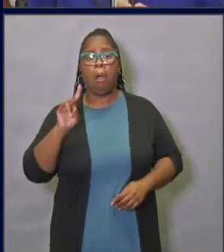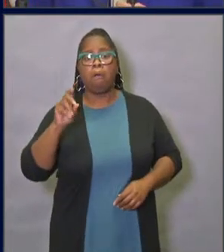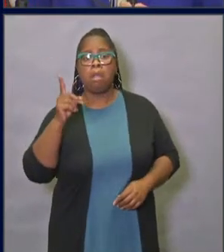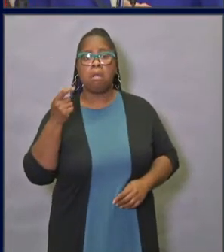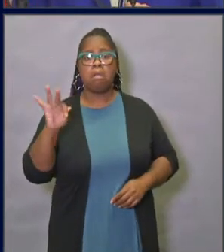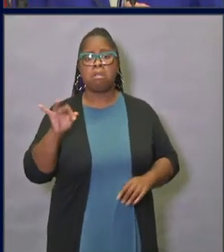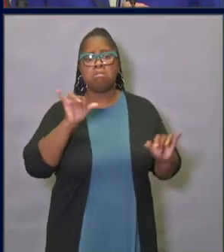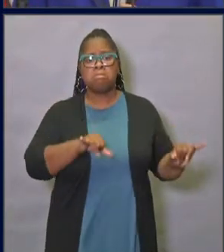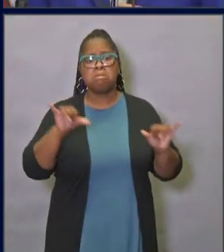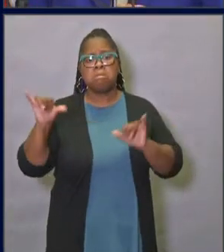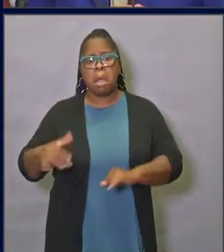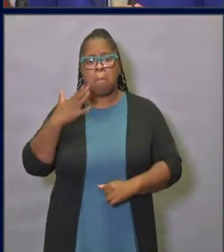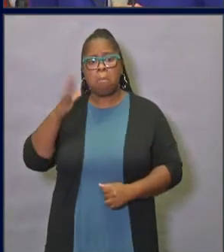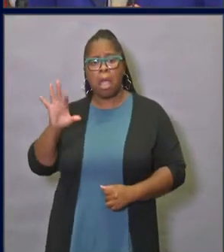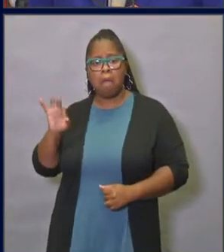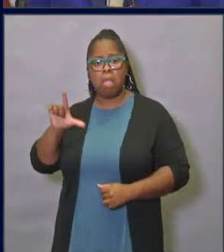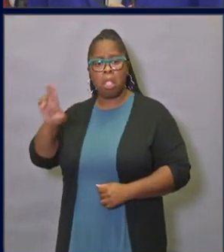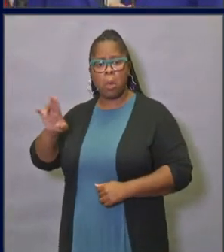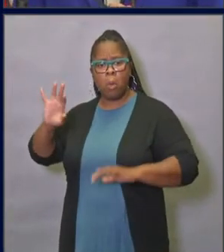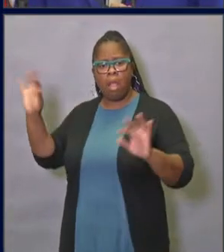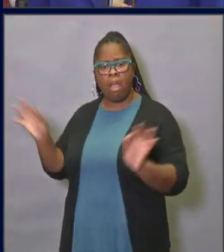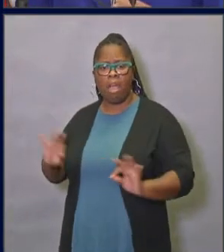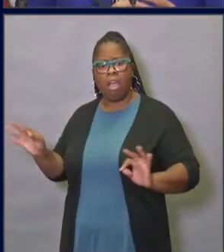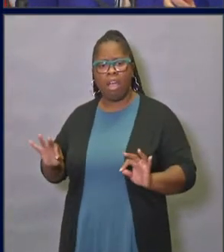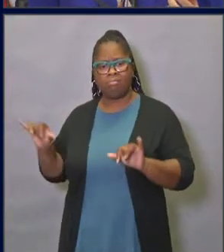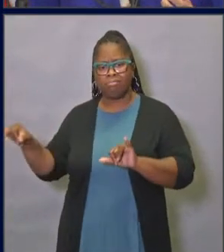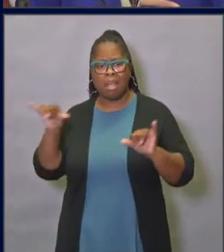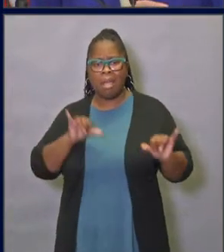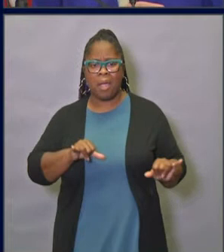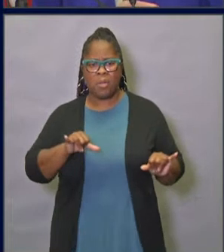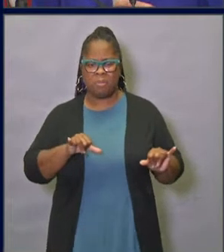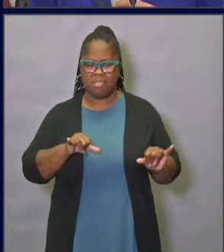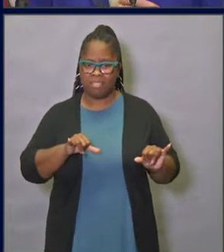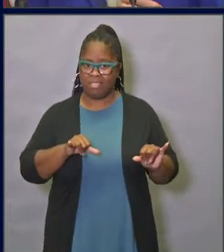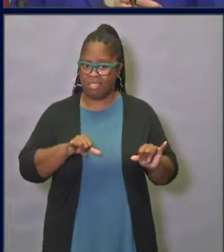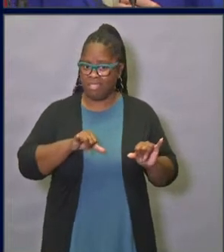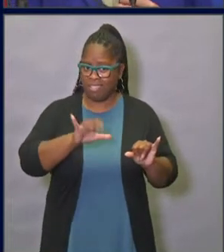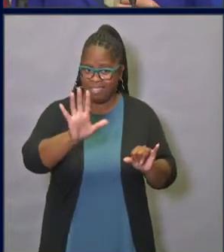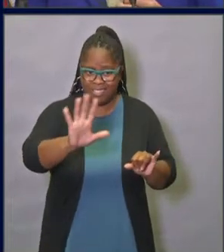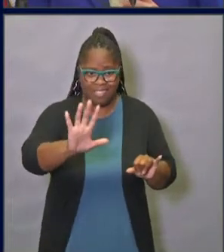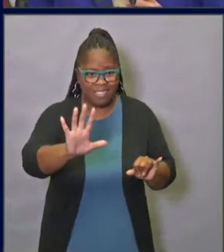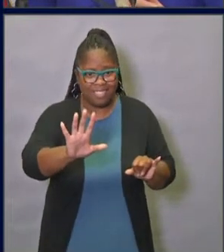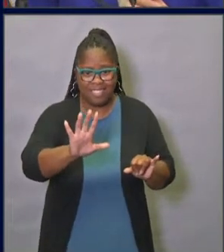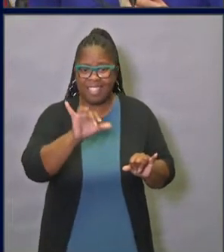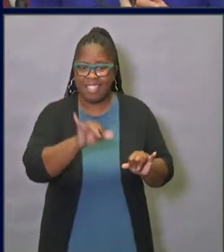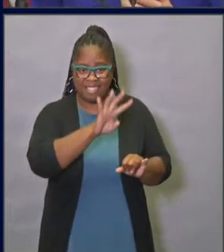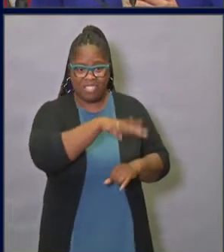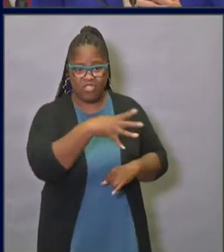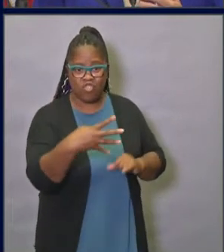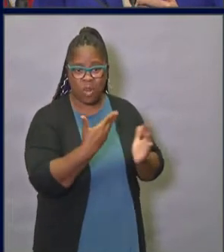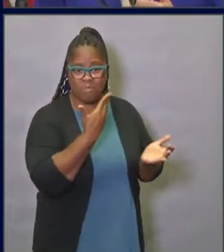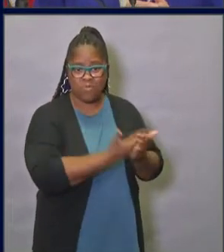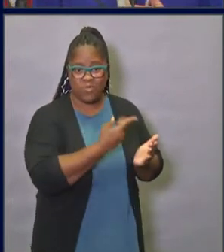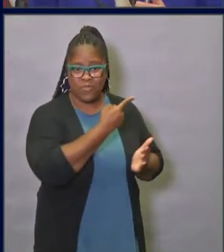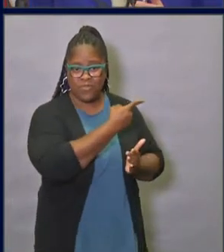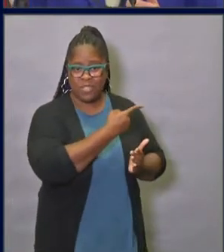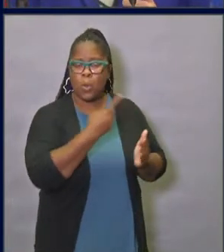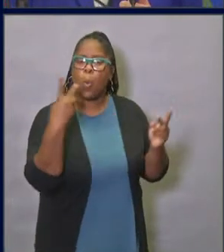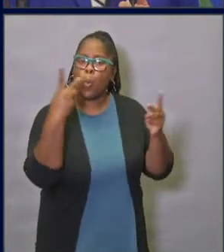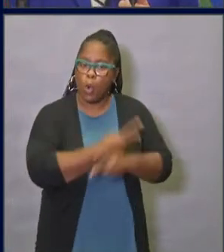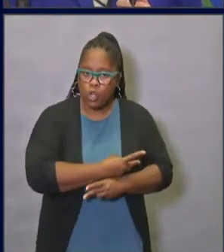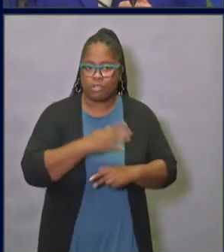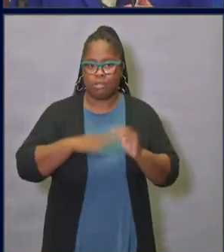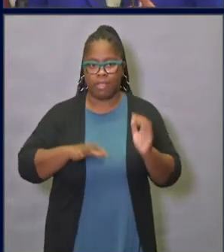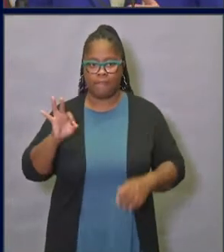no worse than a bad case of influenza, that this chart shows that in fact it's much worse, and that we've